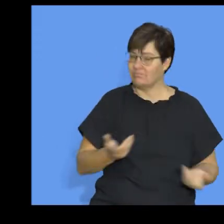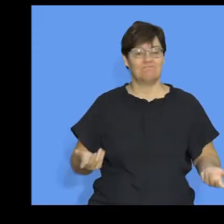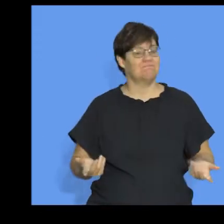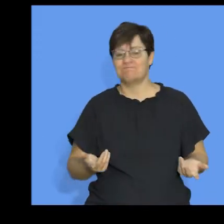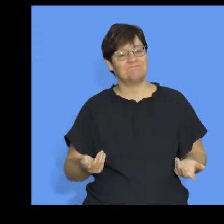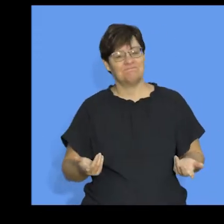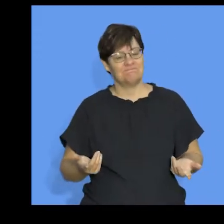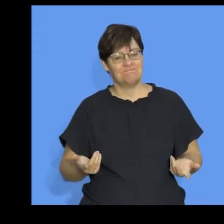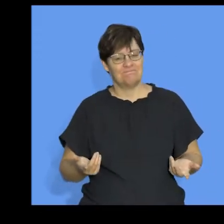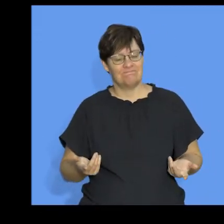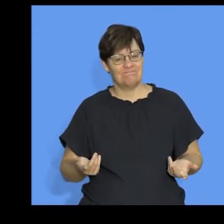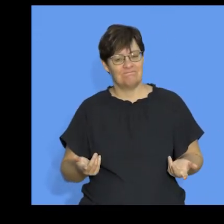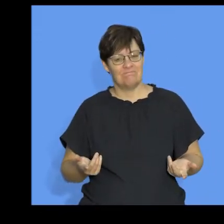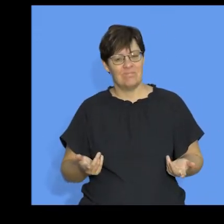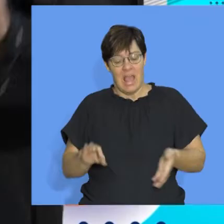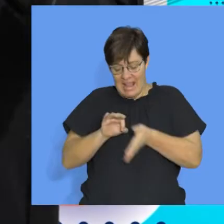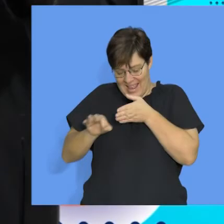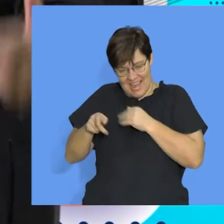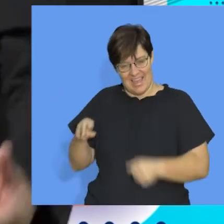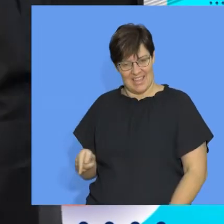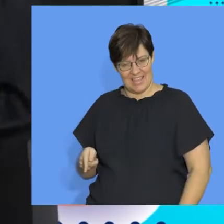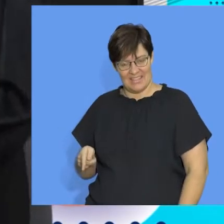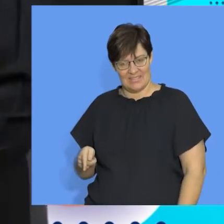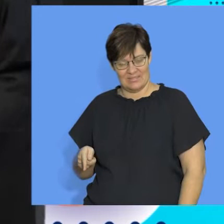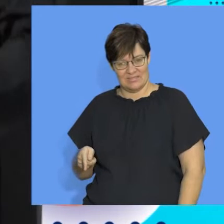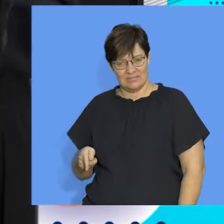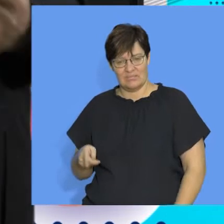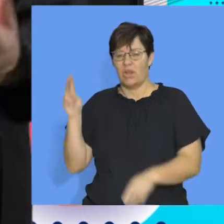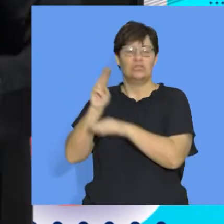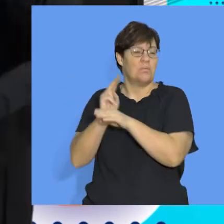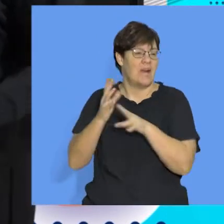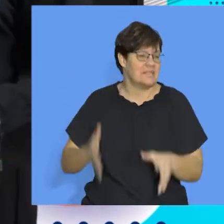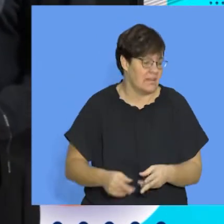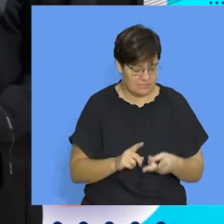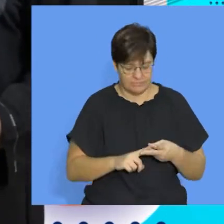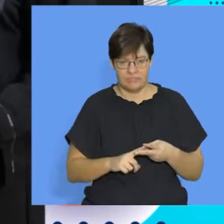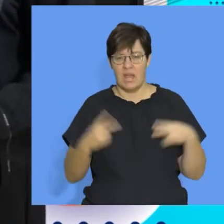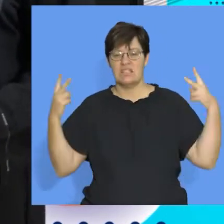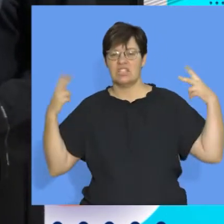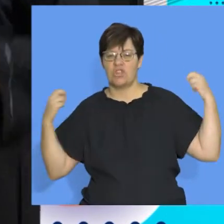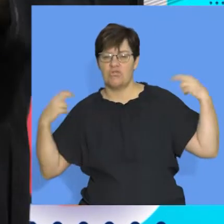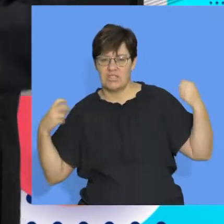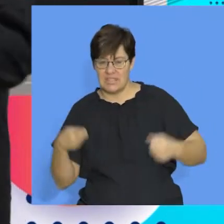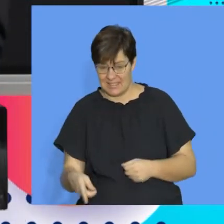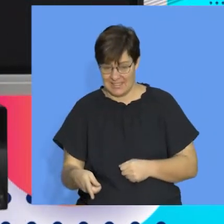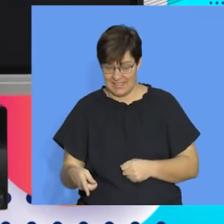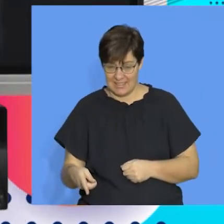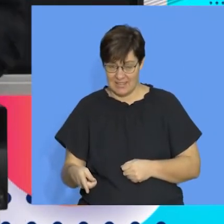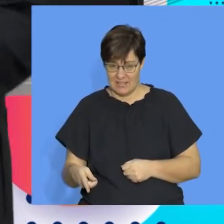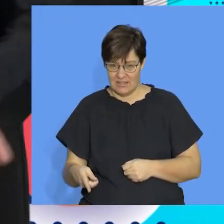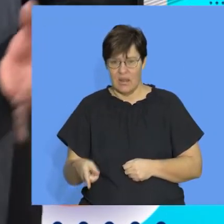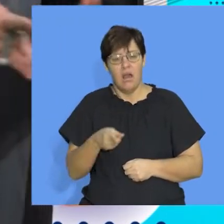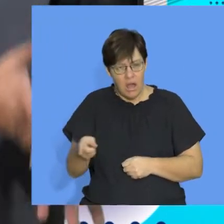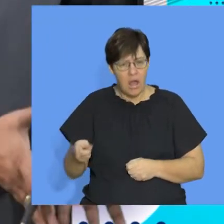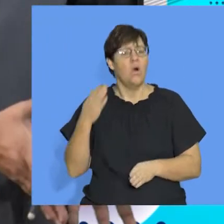on. The cleaner of the factory, the supervisor, the security personnel in the factory. Yes, they are